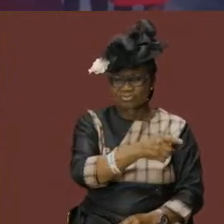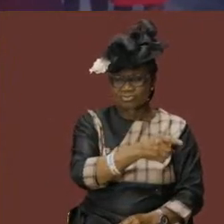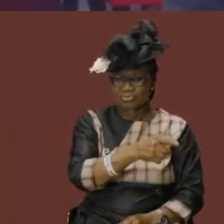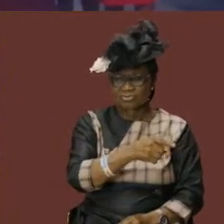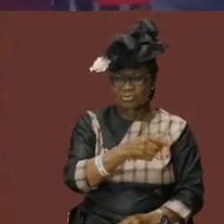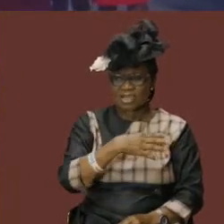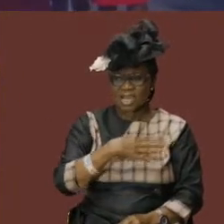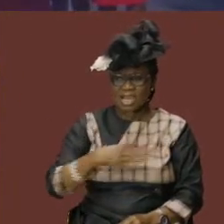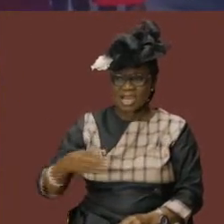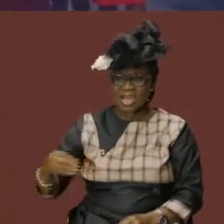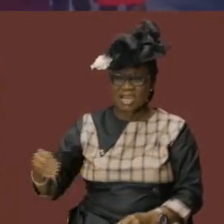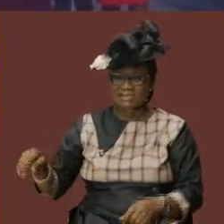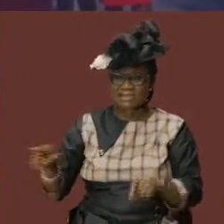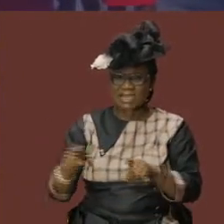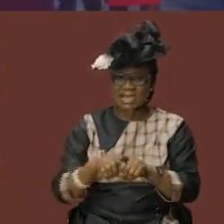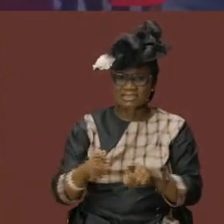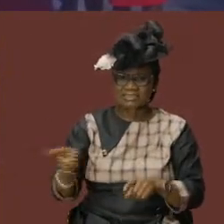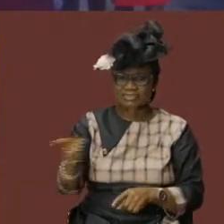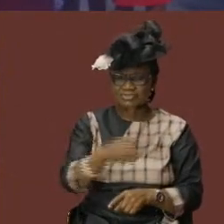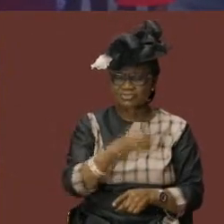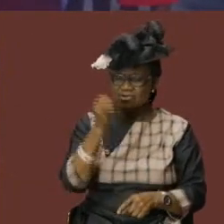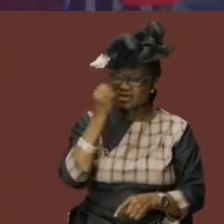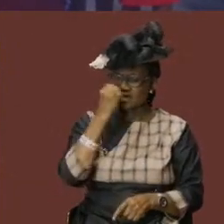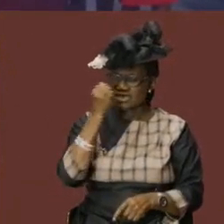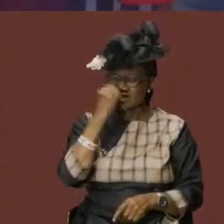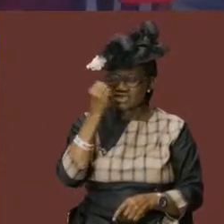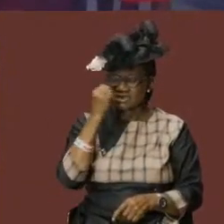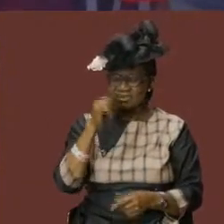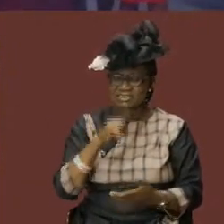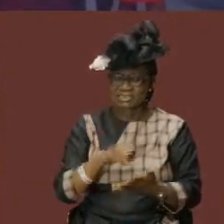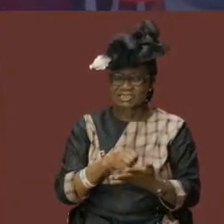God, you deity,